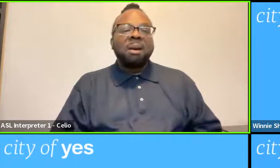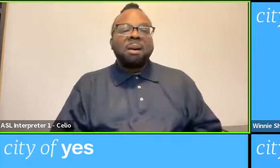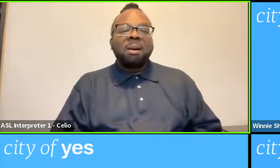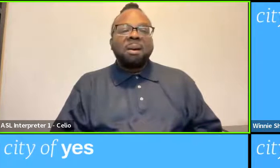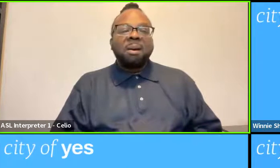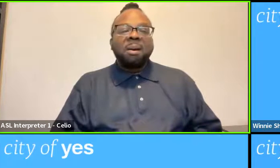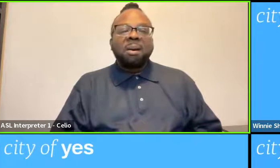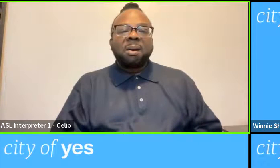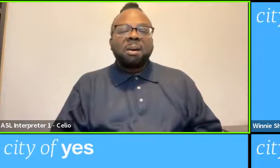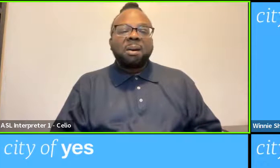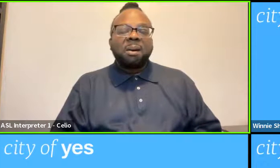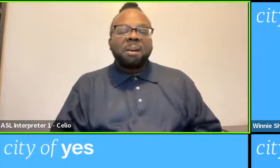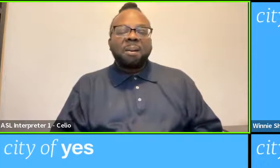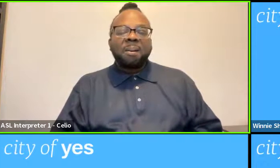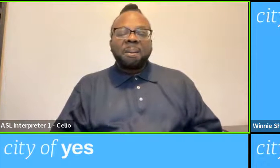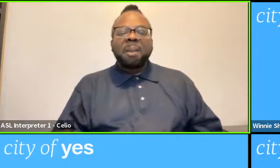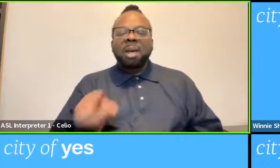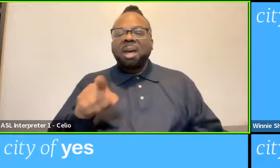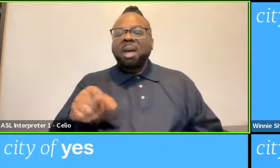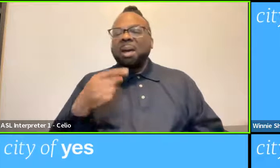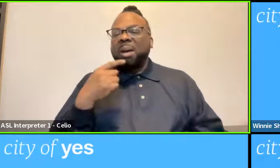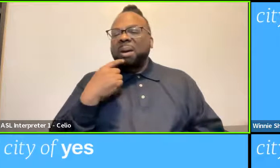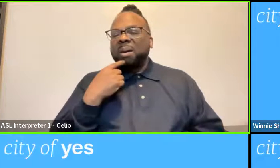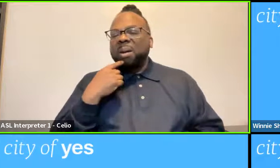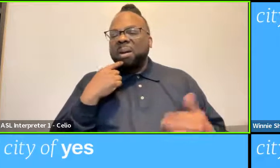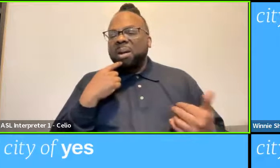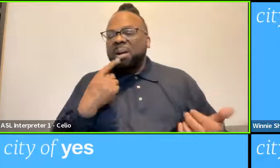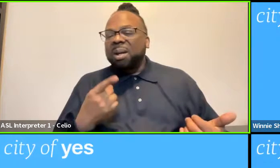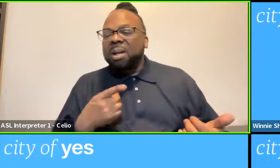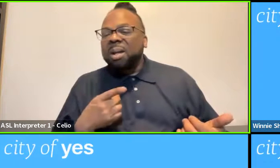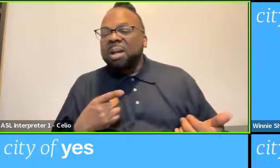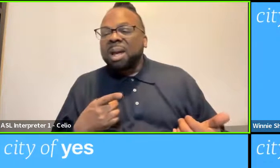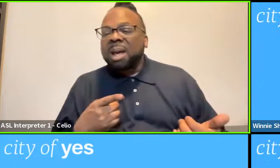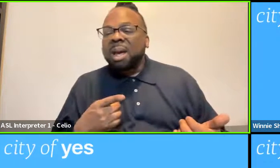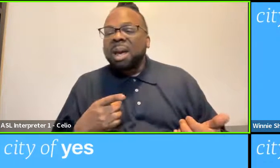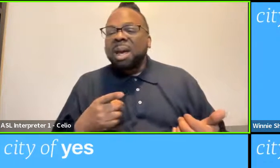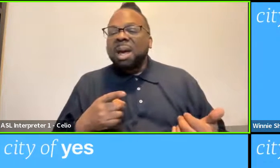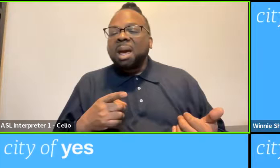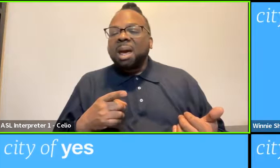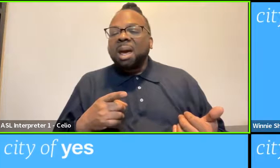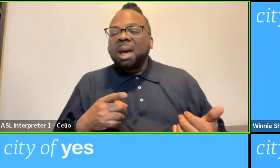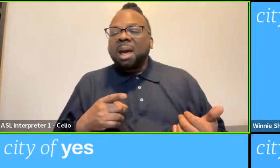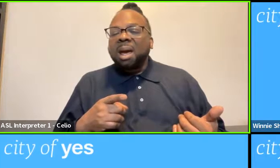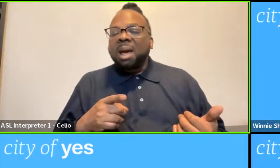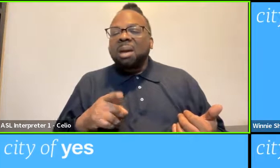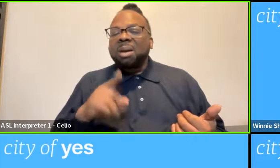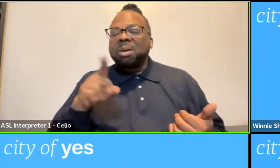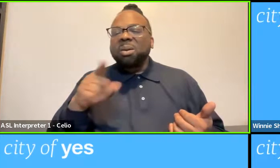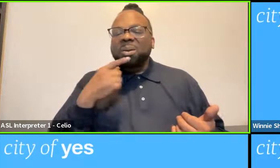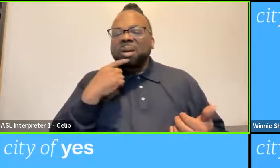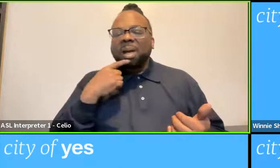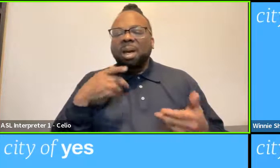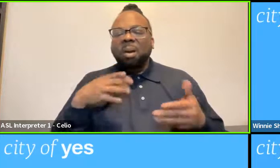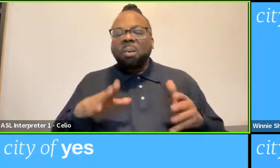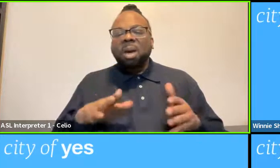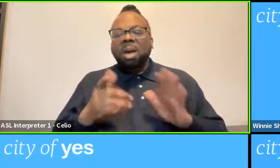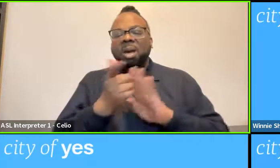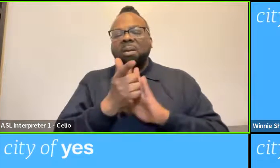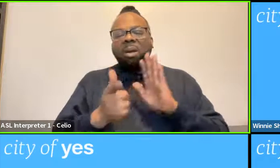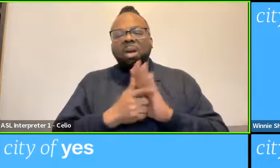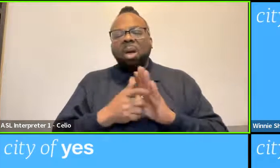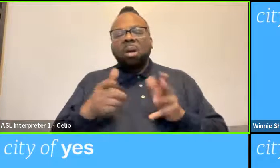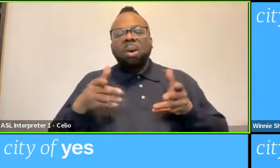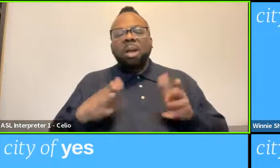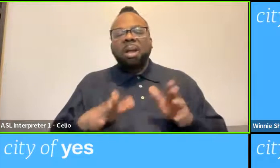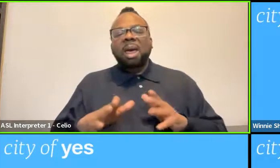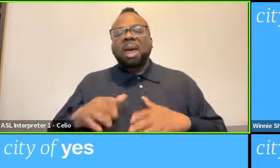Winnie, you mentioned a test case for city-owned properties zoned R8, where the proposed legislation would allow an overall height increase